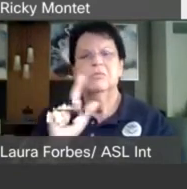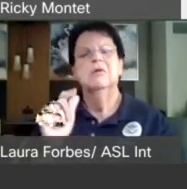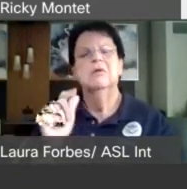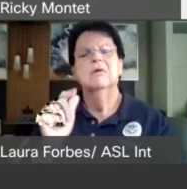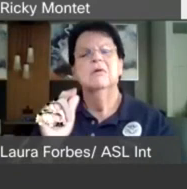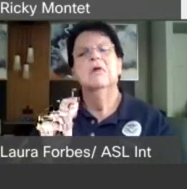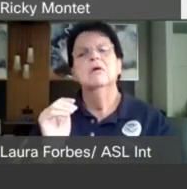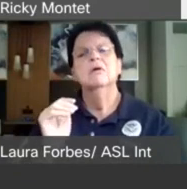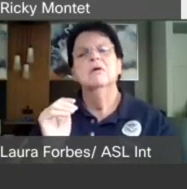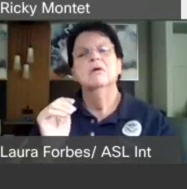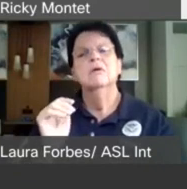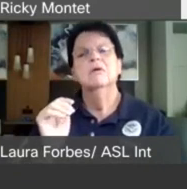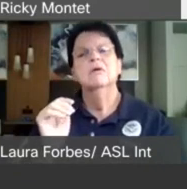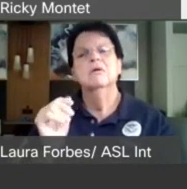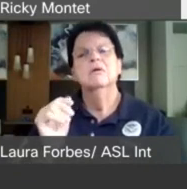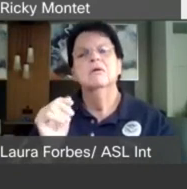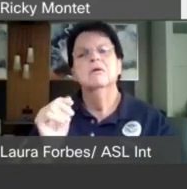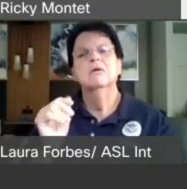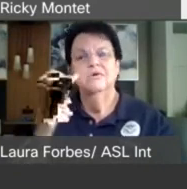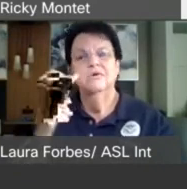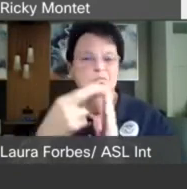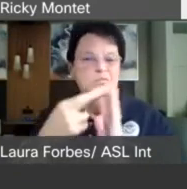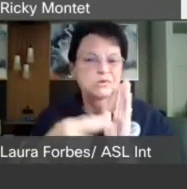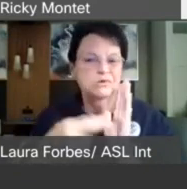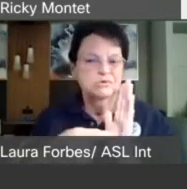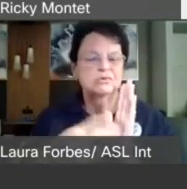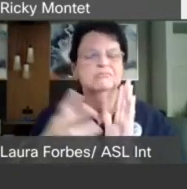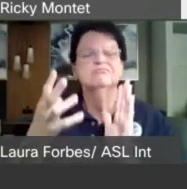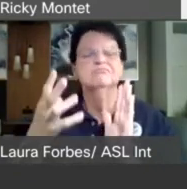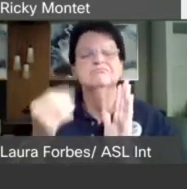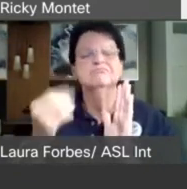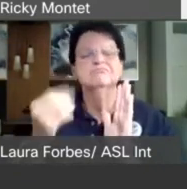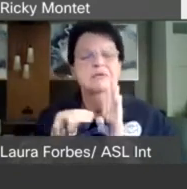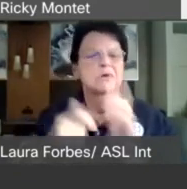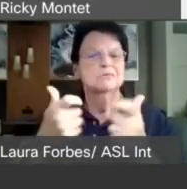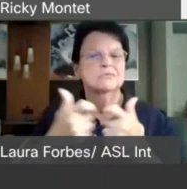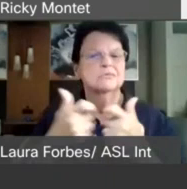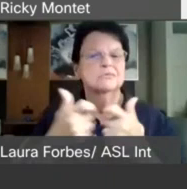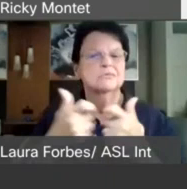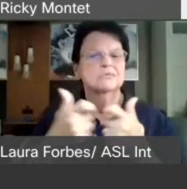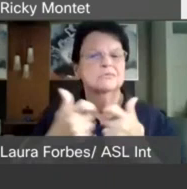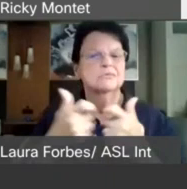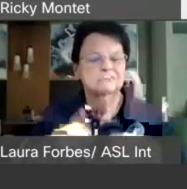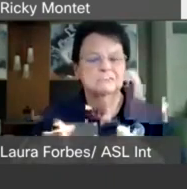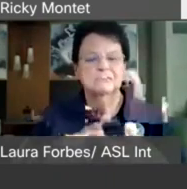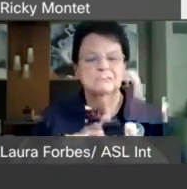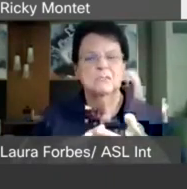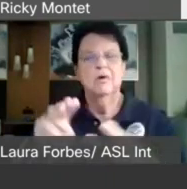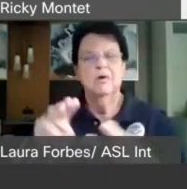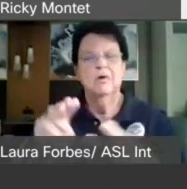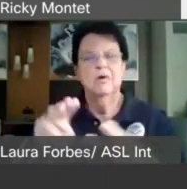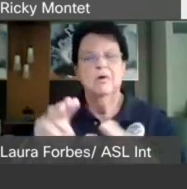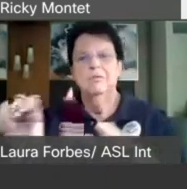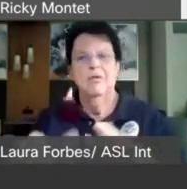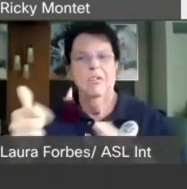of if you registered and expressed you had essential utilities out, or you did have a miscellaneous other